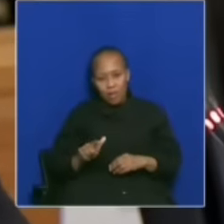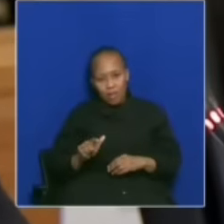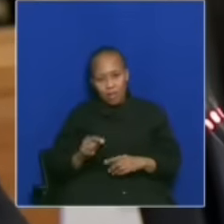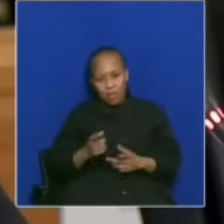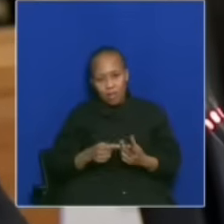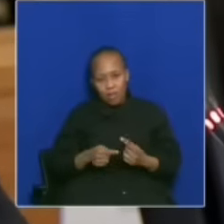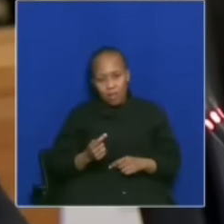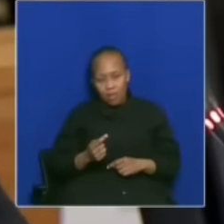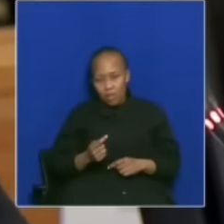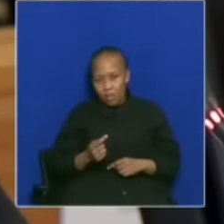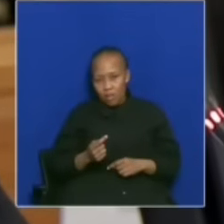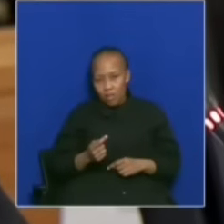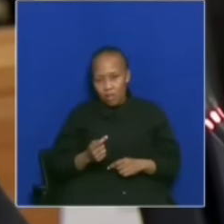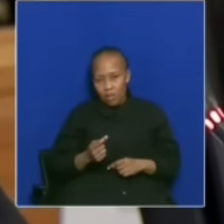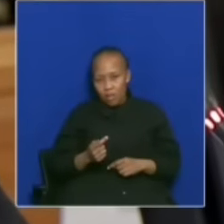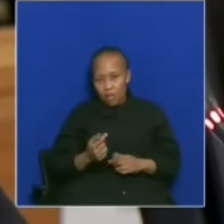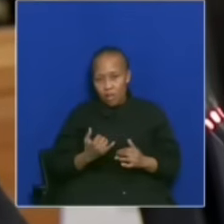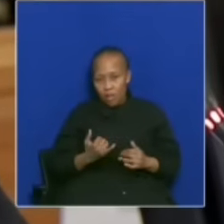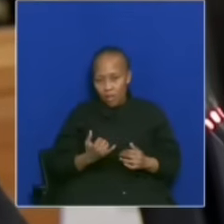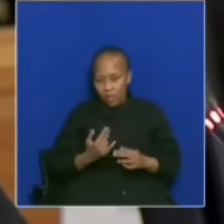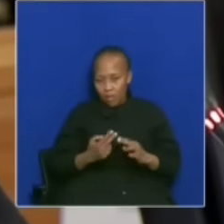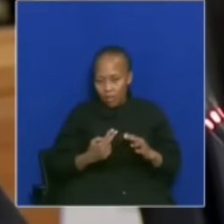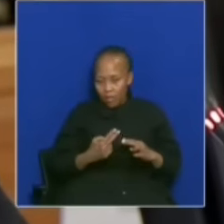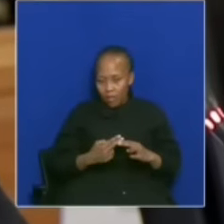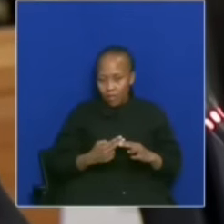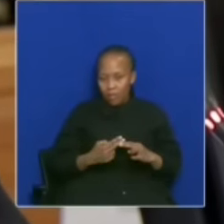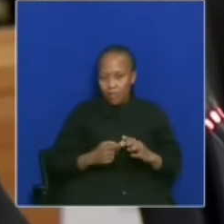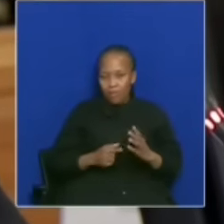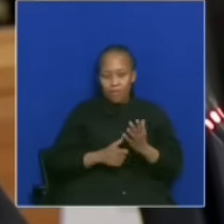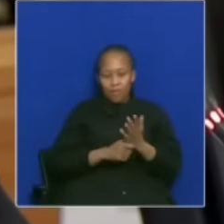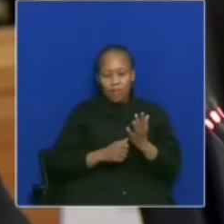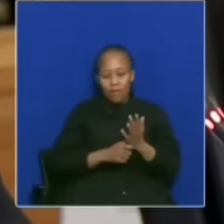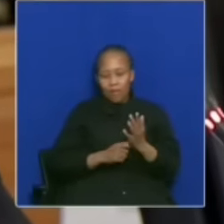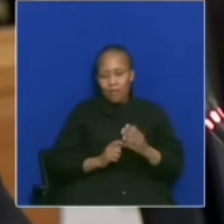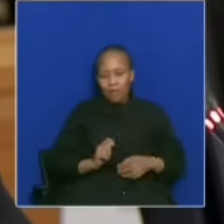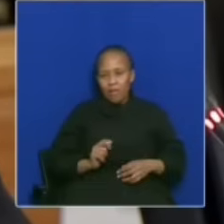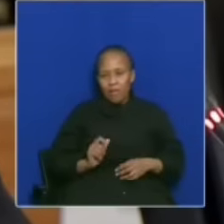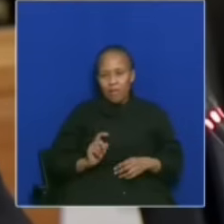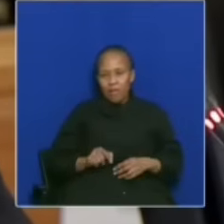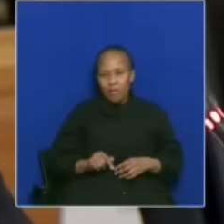be paid on them. So there has to be tax evasion because